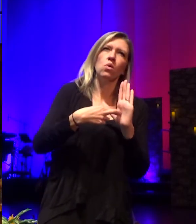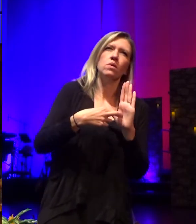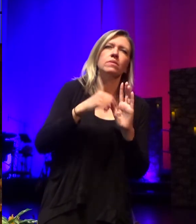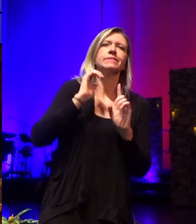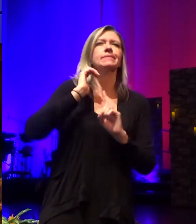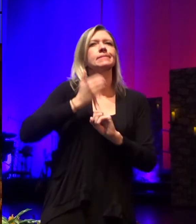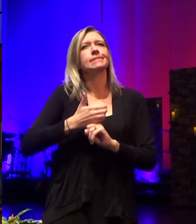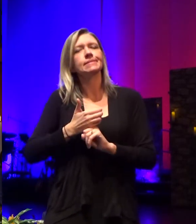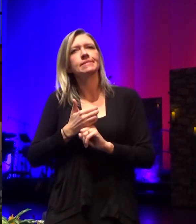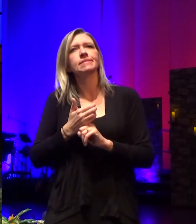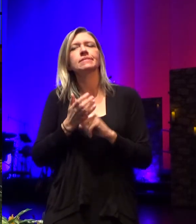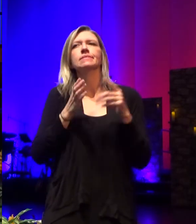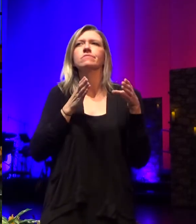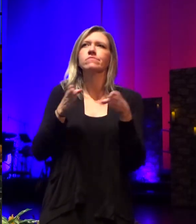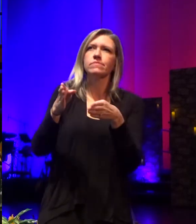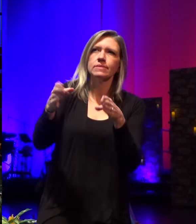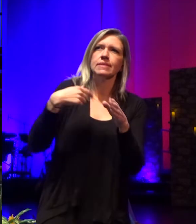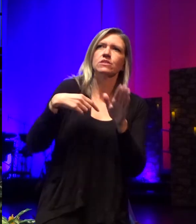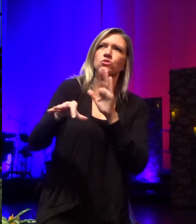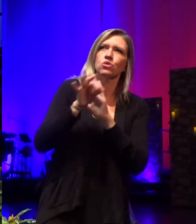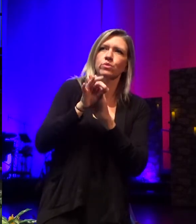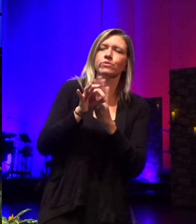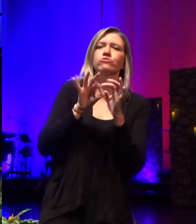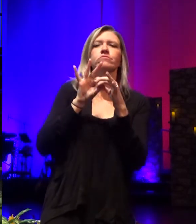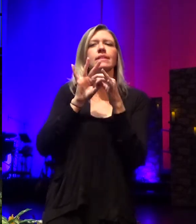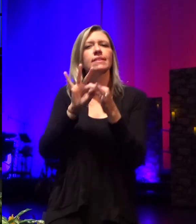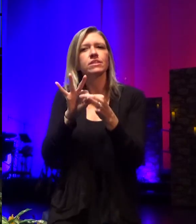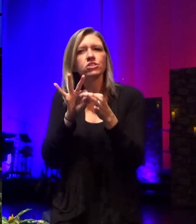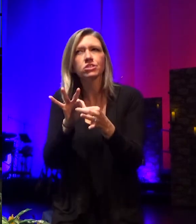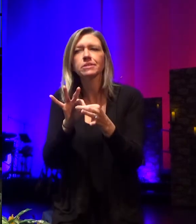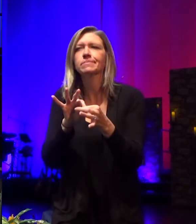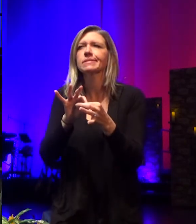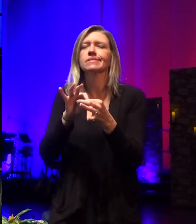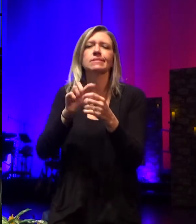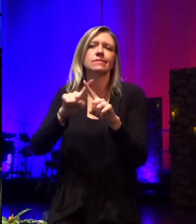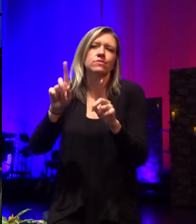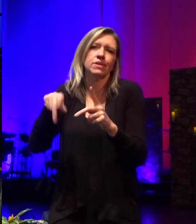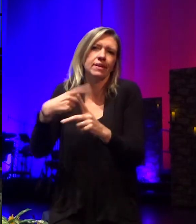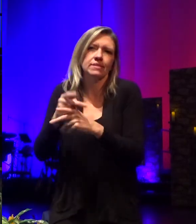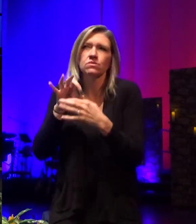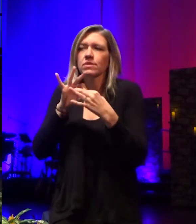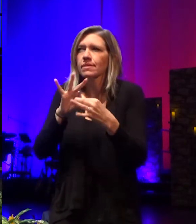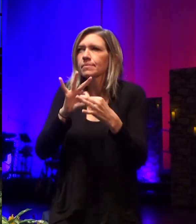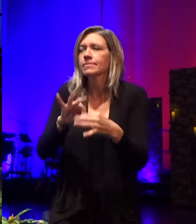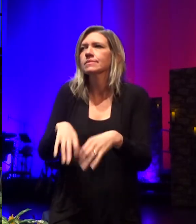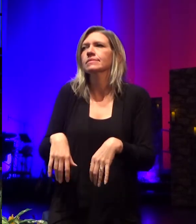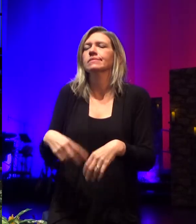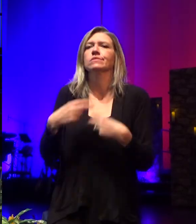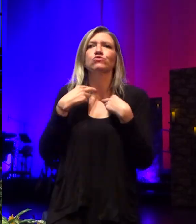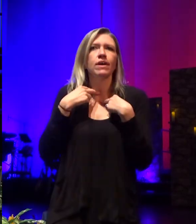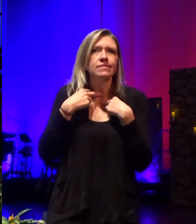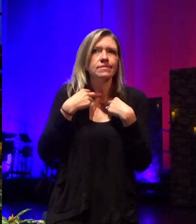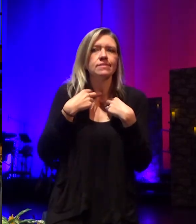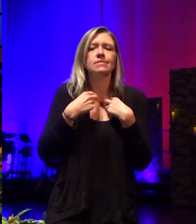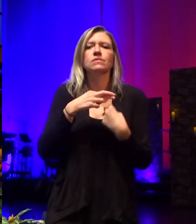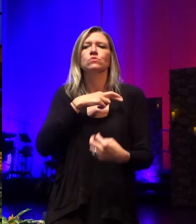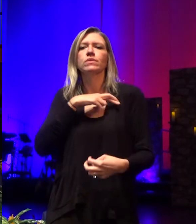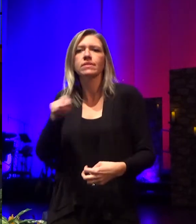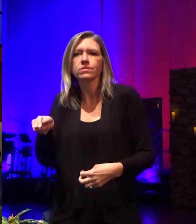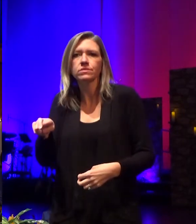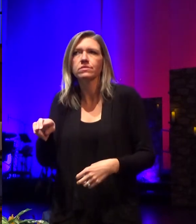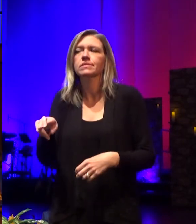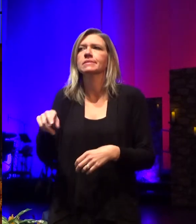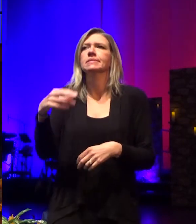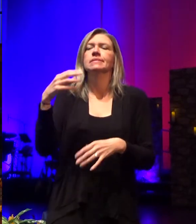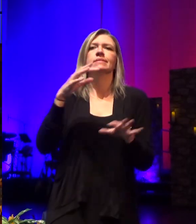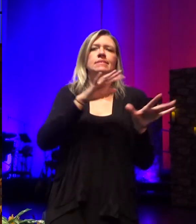routes you've chosen, the relationships of various kinds, and the ruts and the religiosity, I